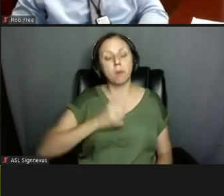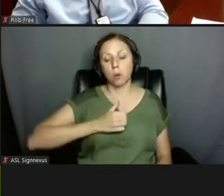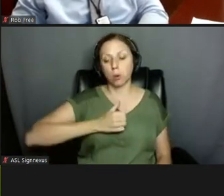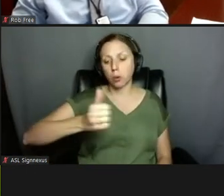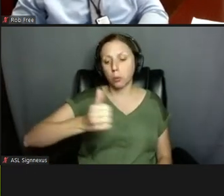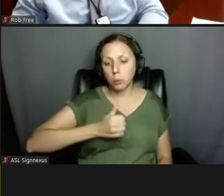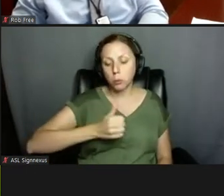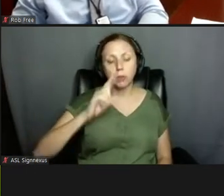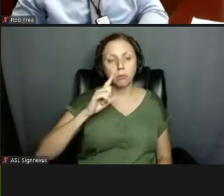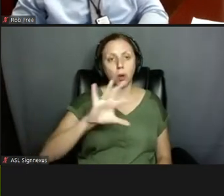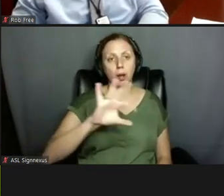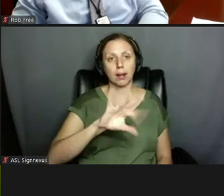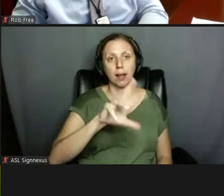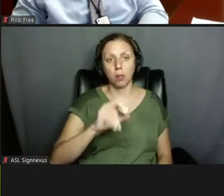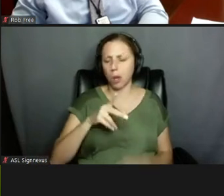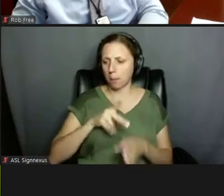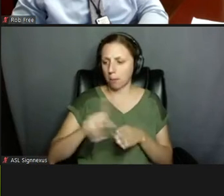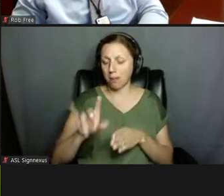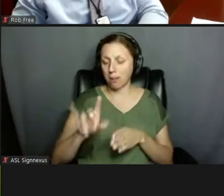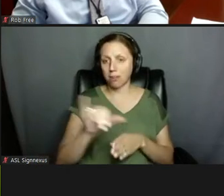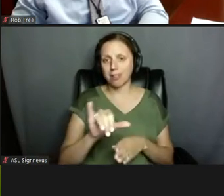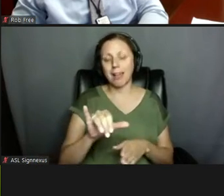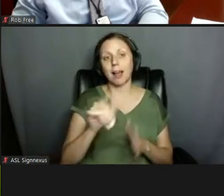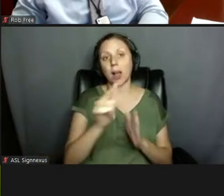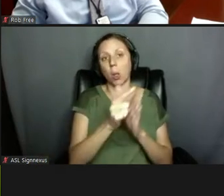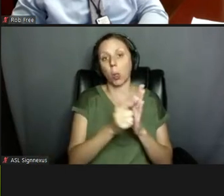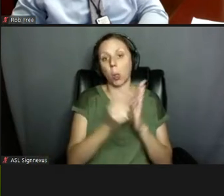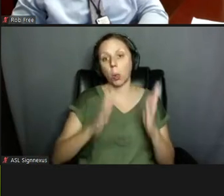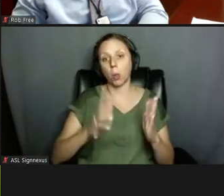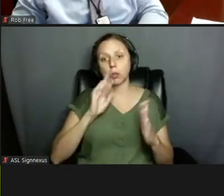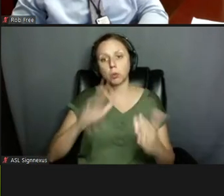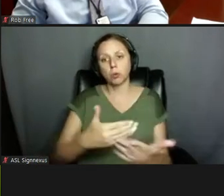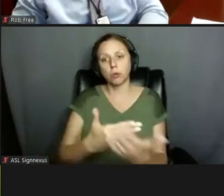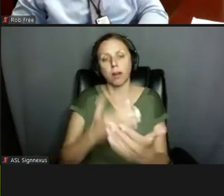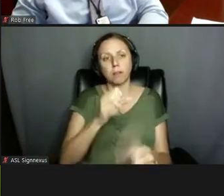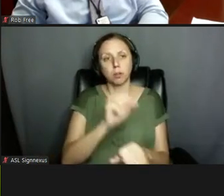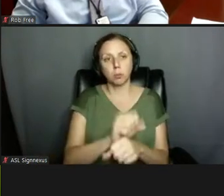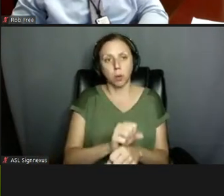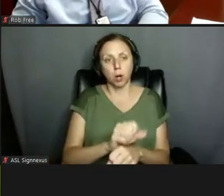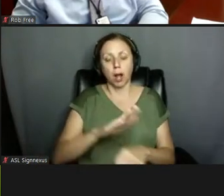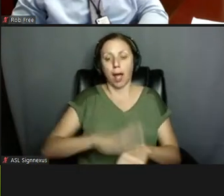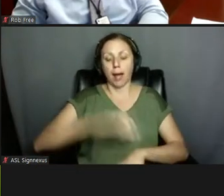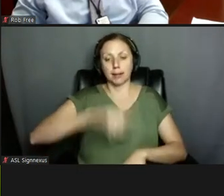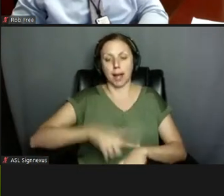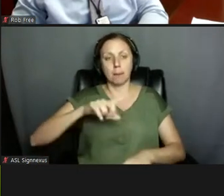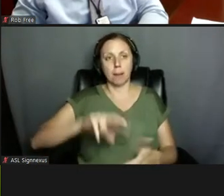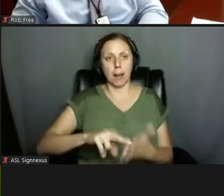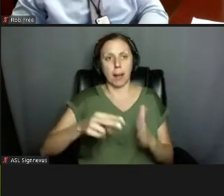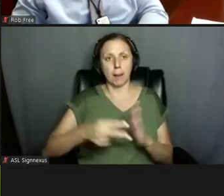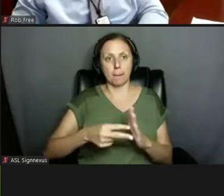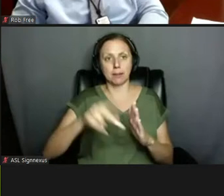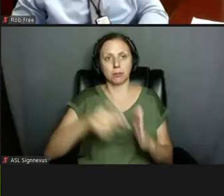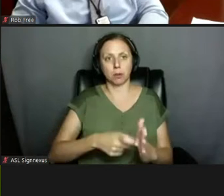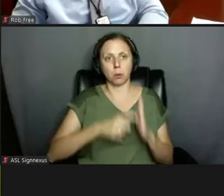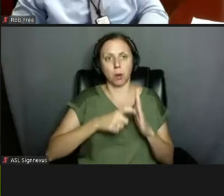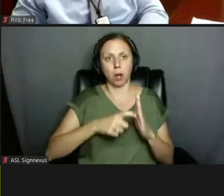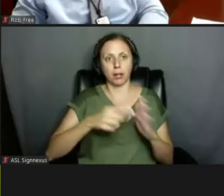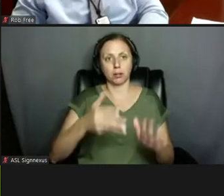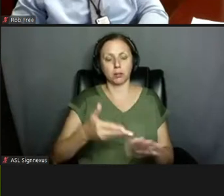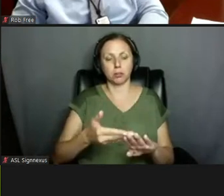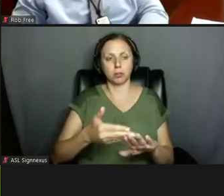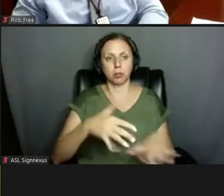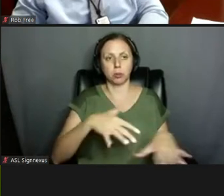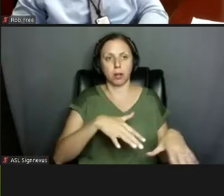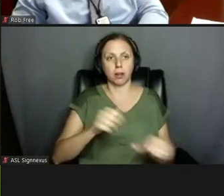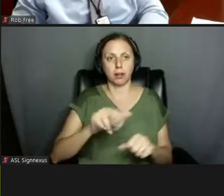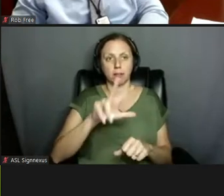9:30. Professionals such as attorneys, in order to get to work on time, will have to leave at least a half hour earlier than their current